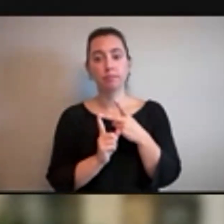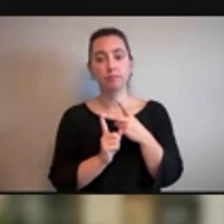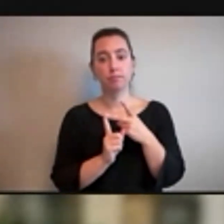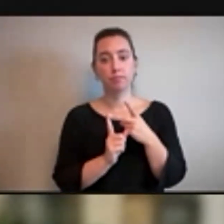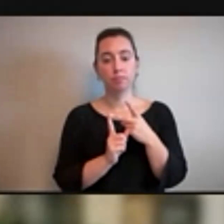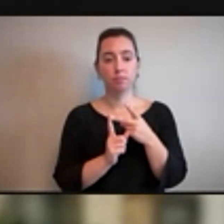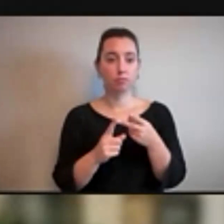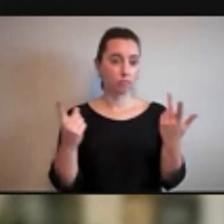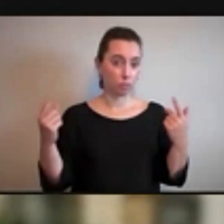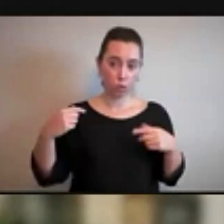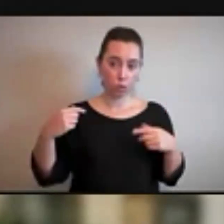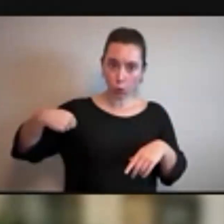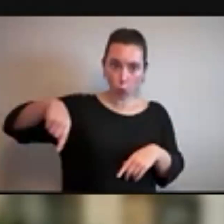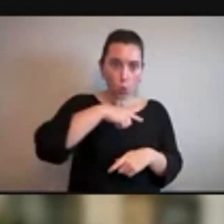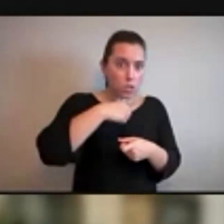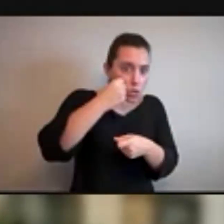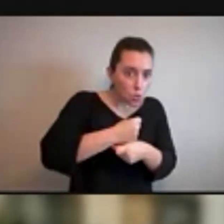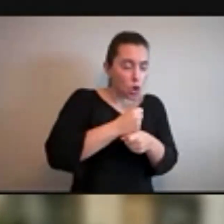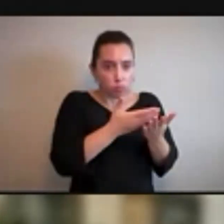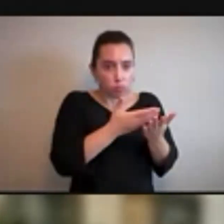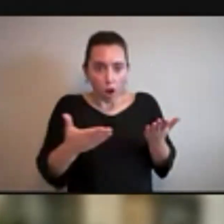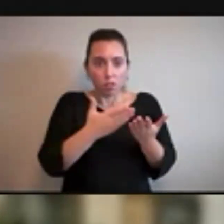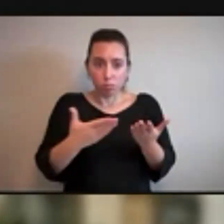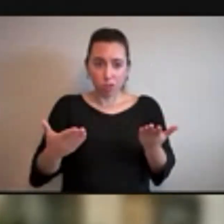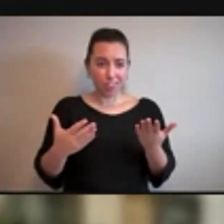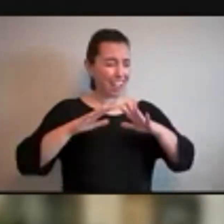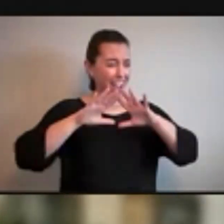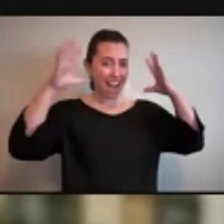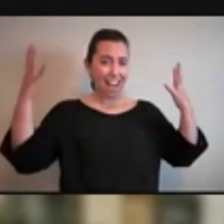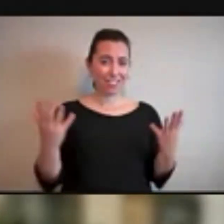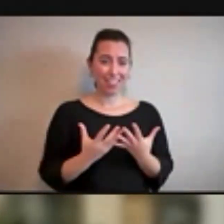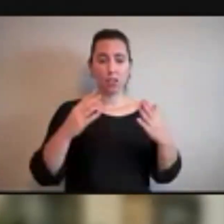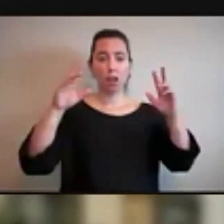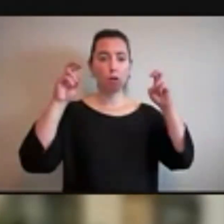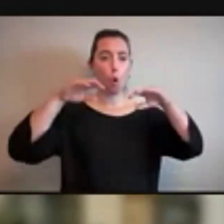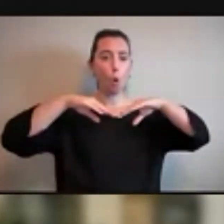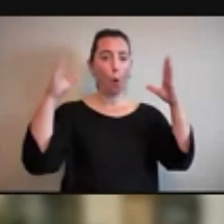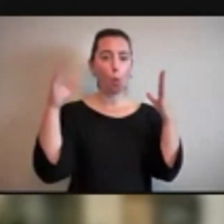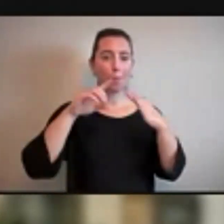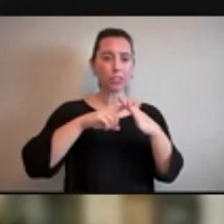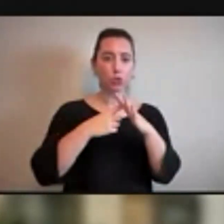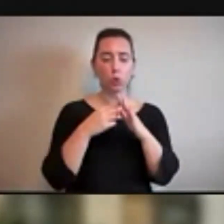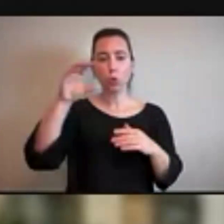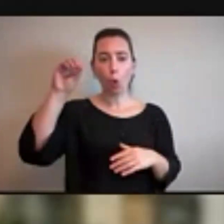open source, not just the code, but also the design and also the management is public on GitHub,